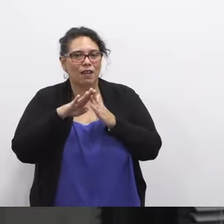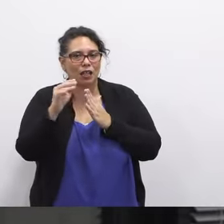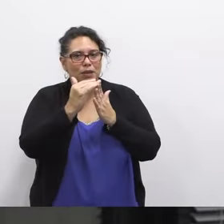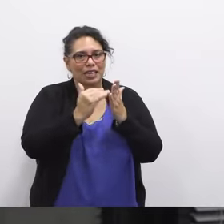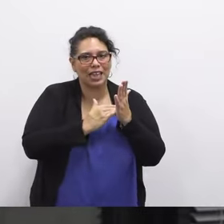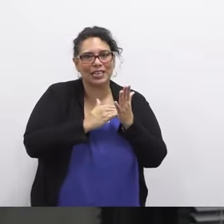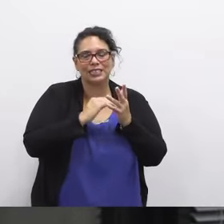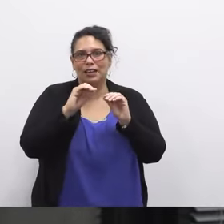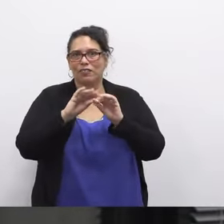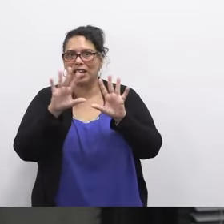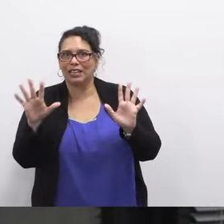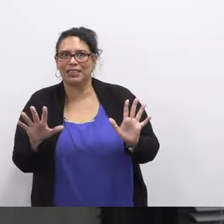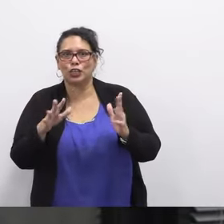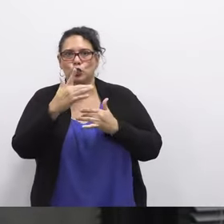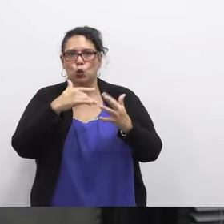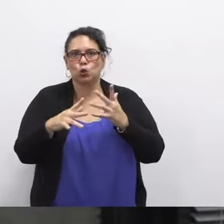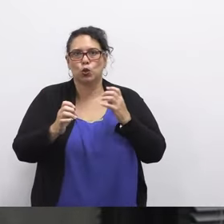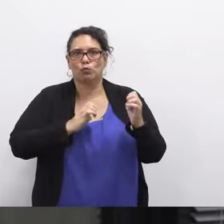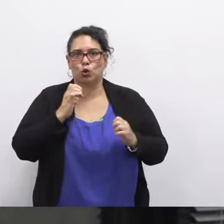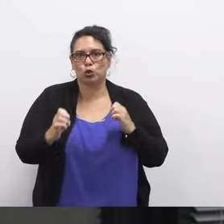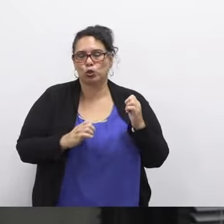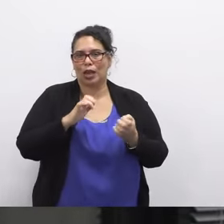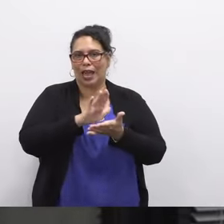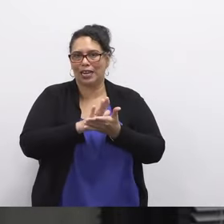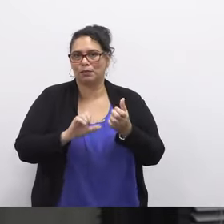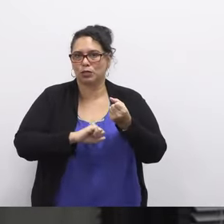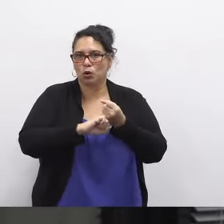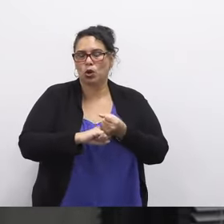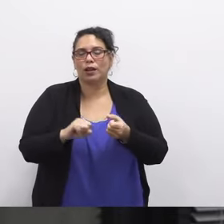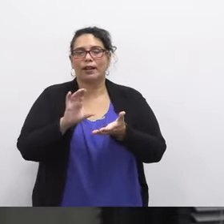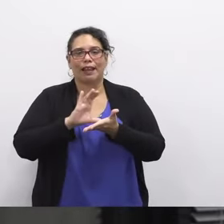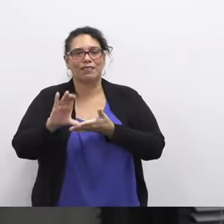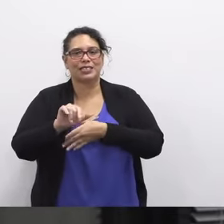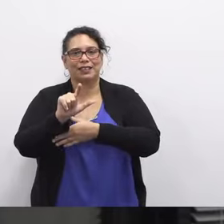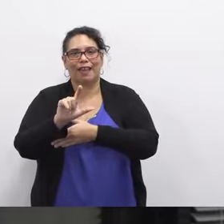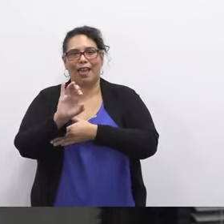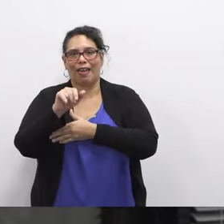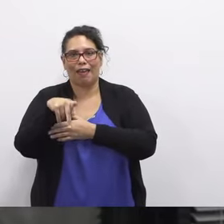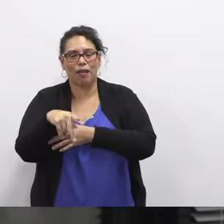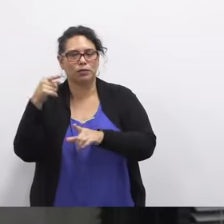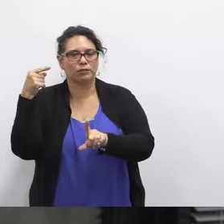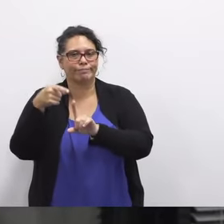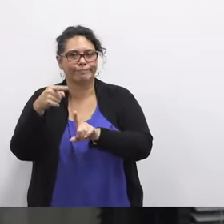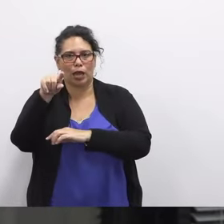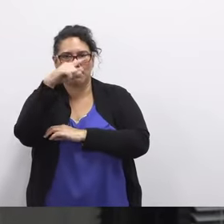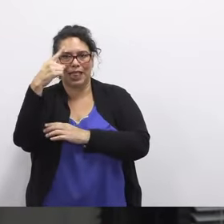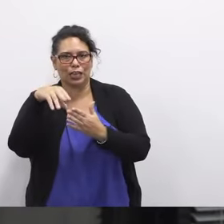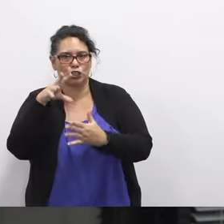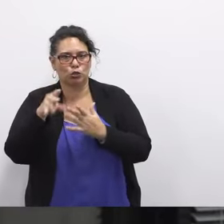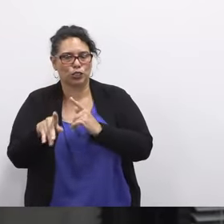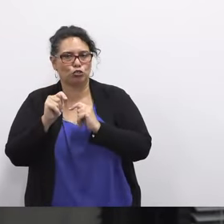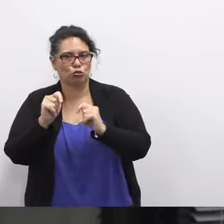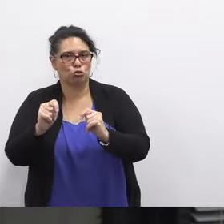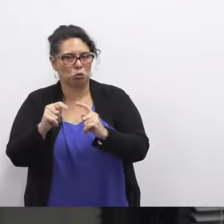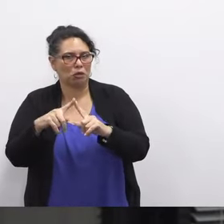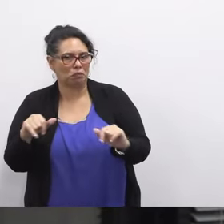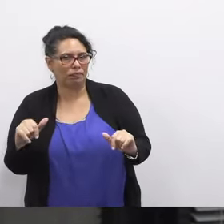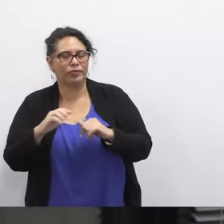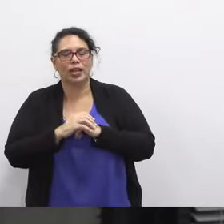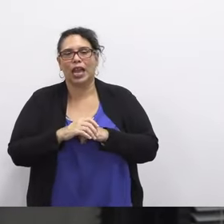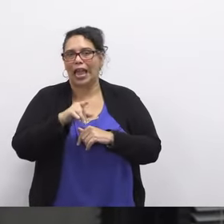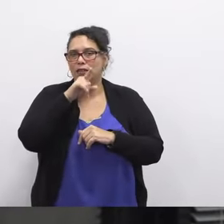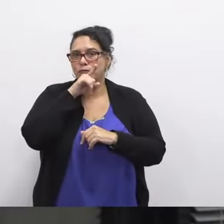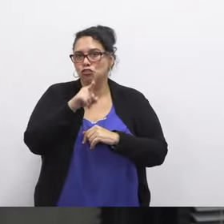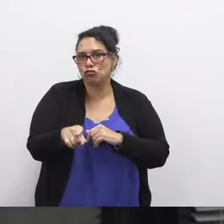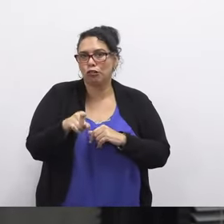socio-emotional, and other learning supports. Invest in the LCAP funds to target Black students. with tutoring, et cetera, and